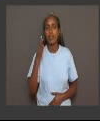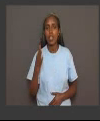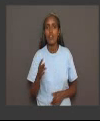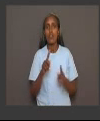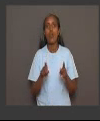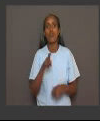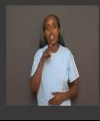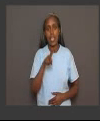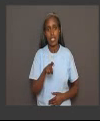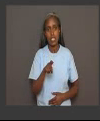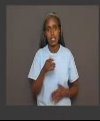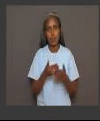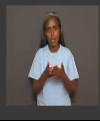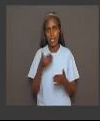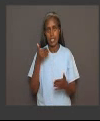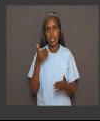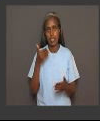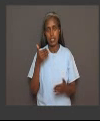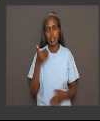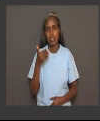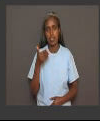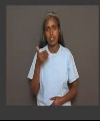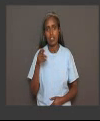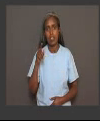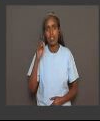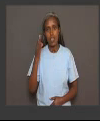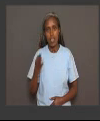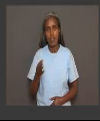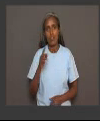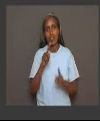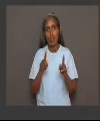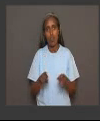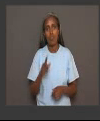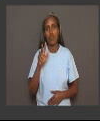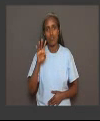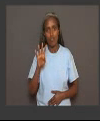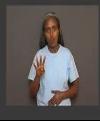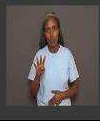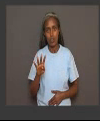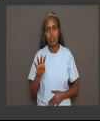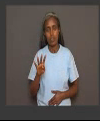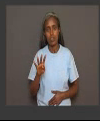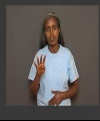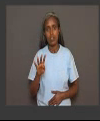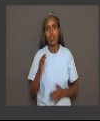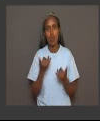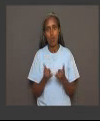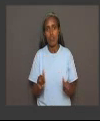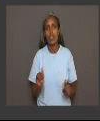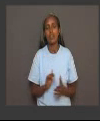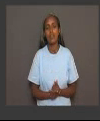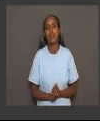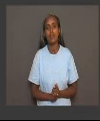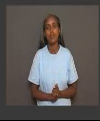F of x minus f of 4